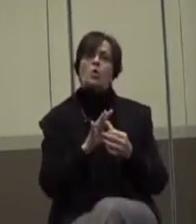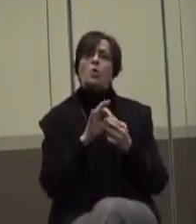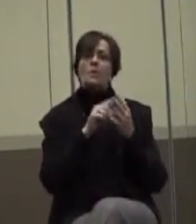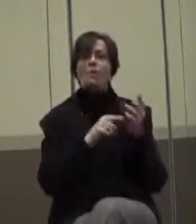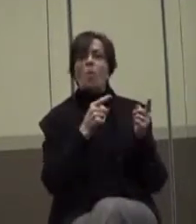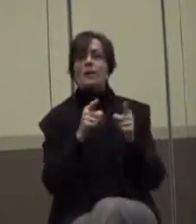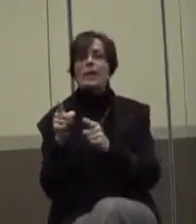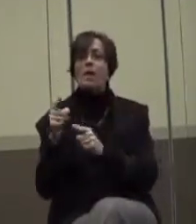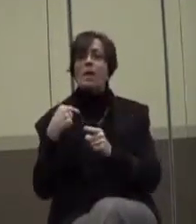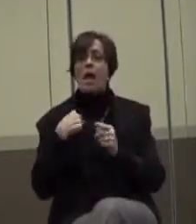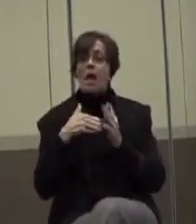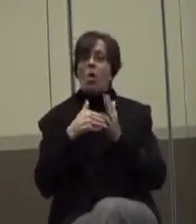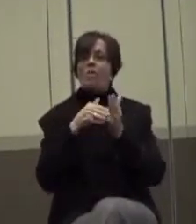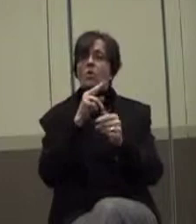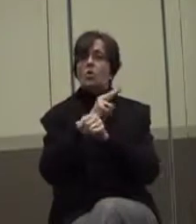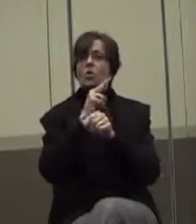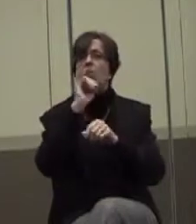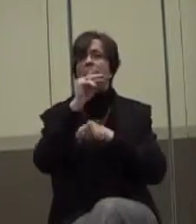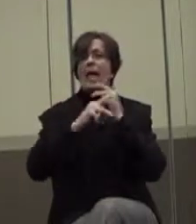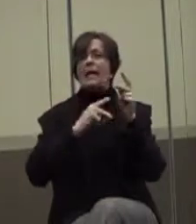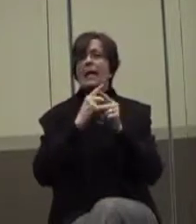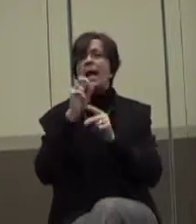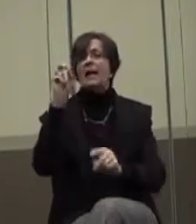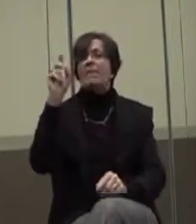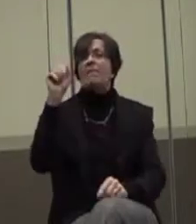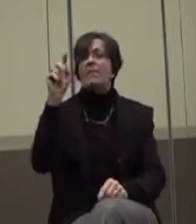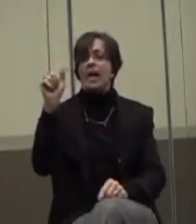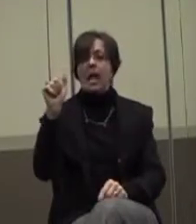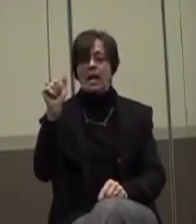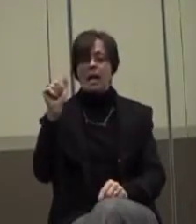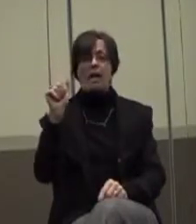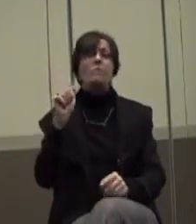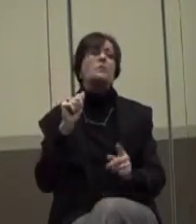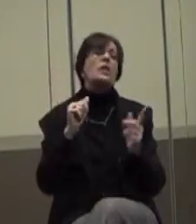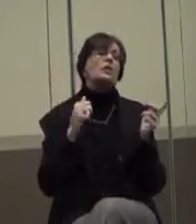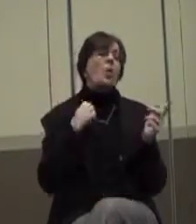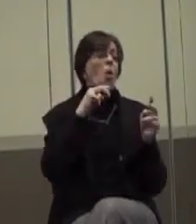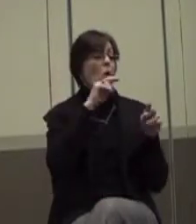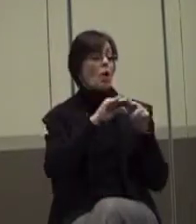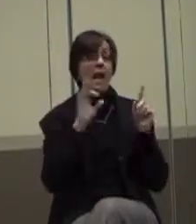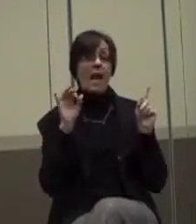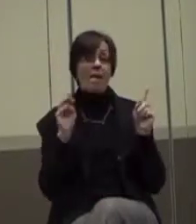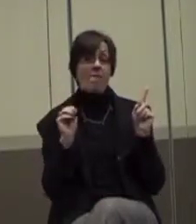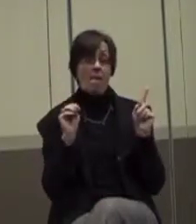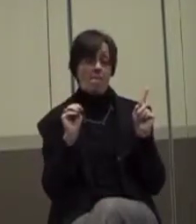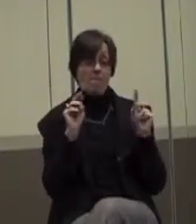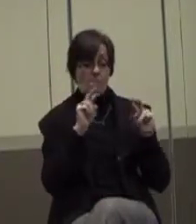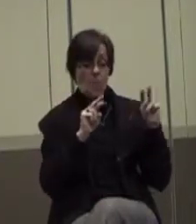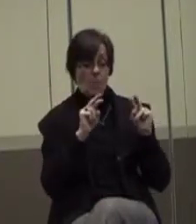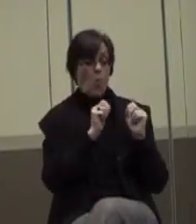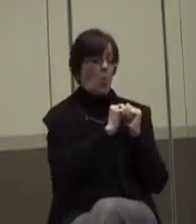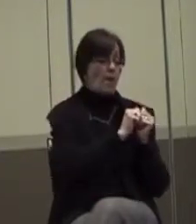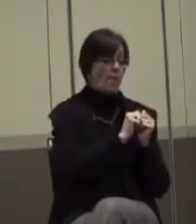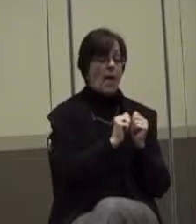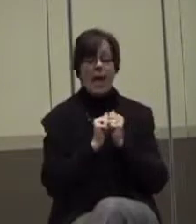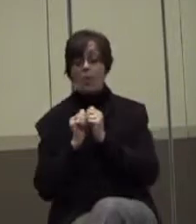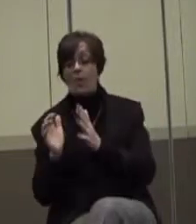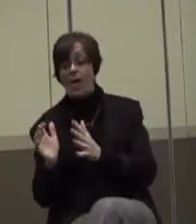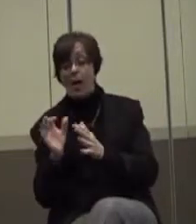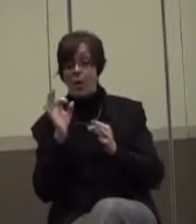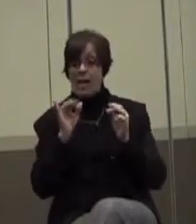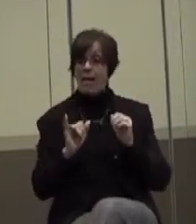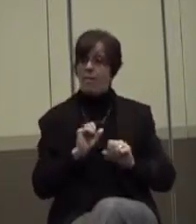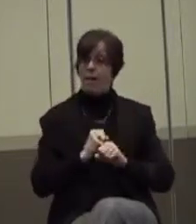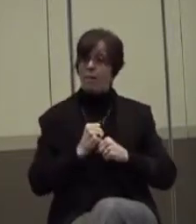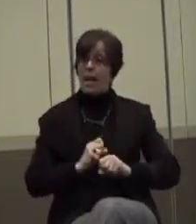I oftentimes use that kind of data to set down. So I could look at this FM thing and say, here's with the FM, here's without the FM. If it